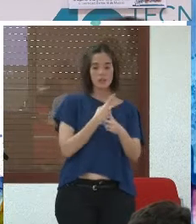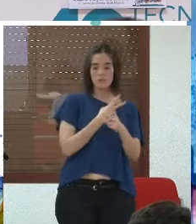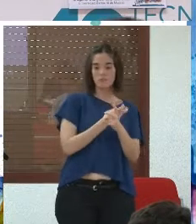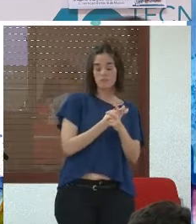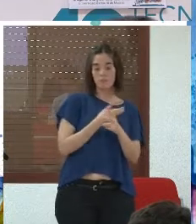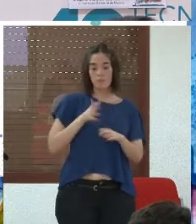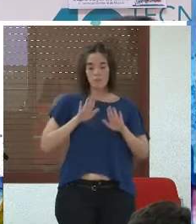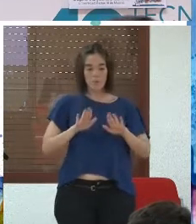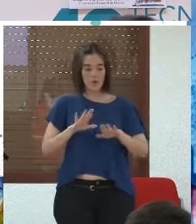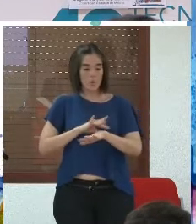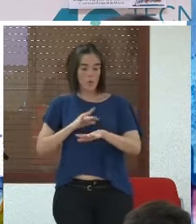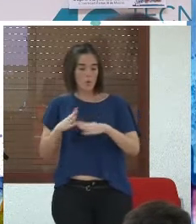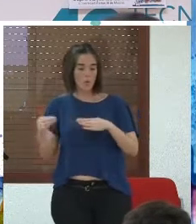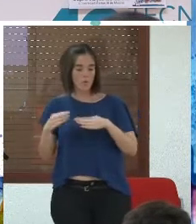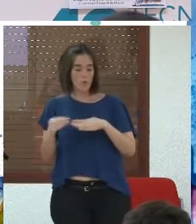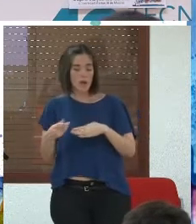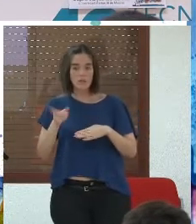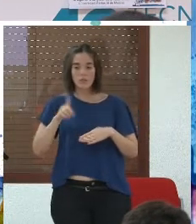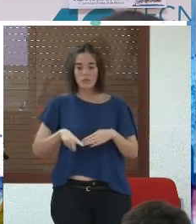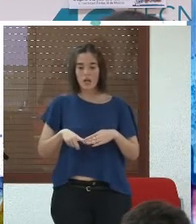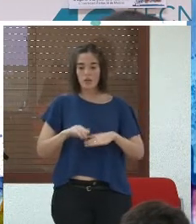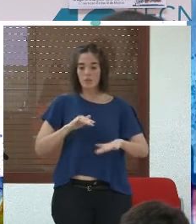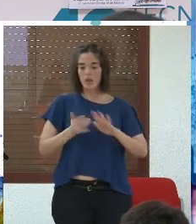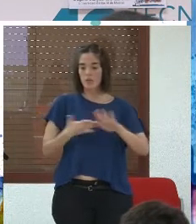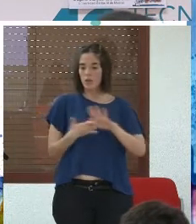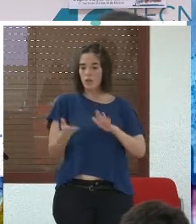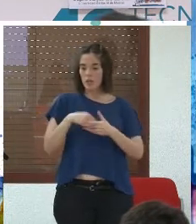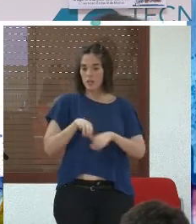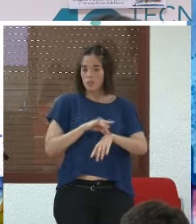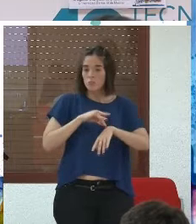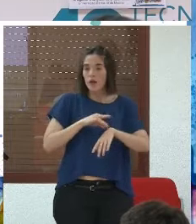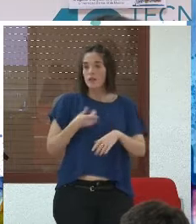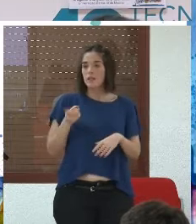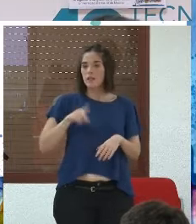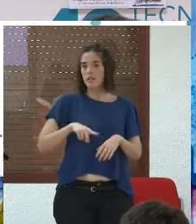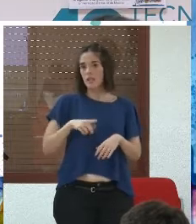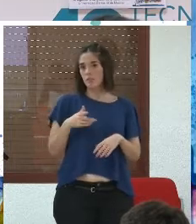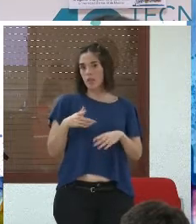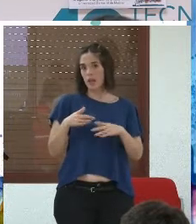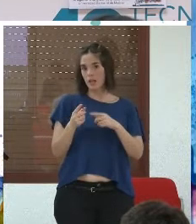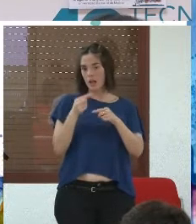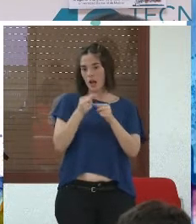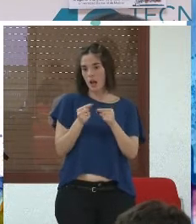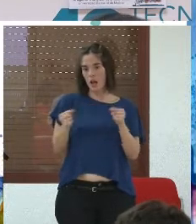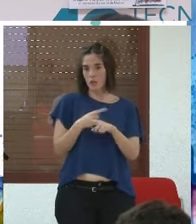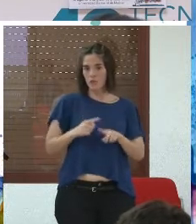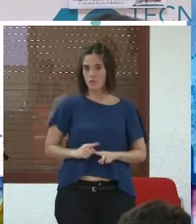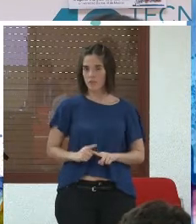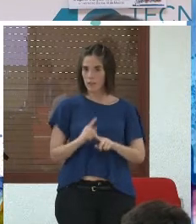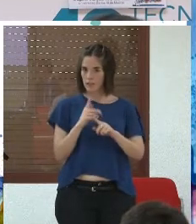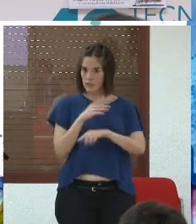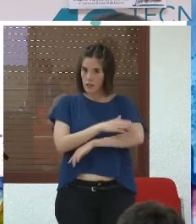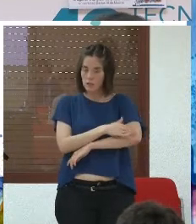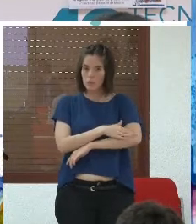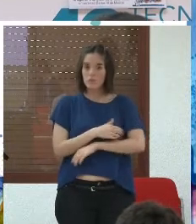into consideration the force between the exoskeleton and the user, the speed of the gait, or the angles of